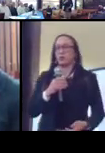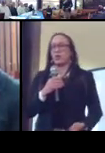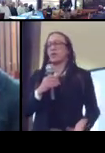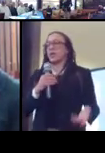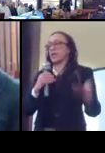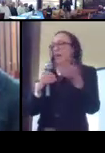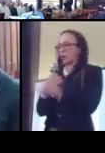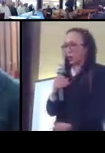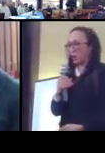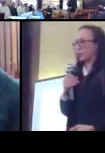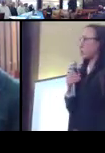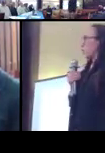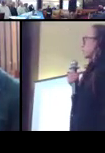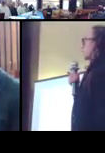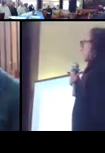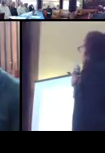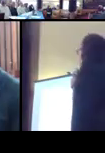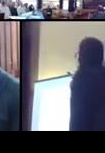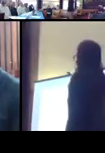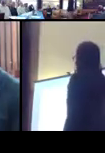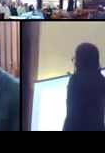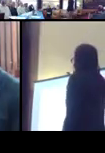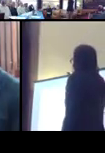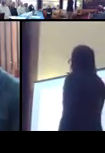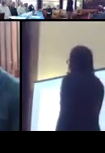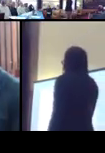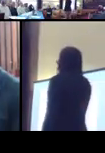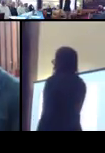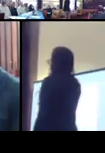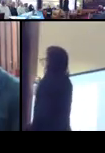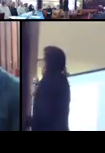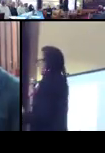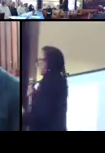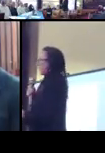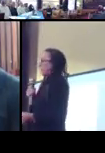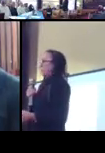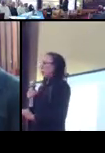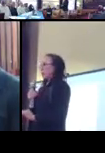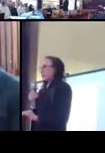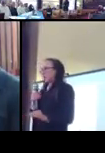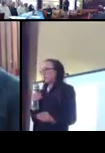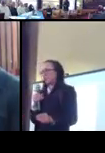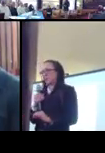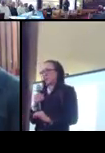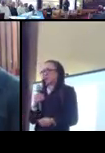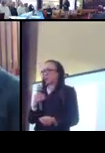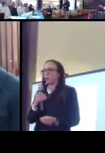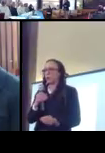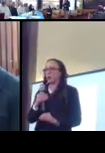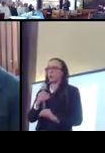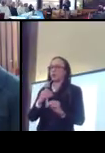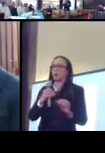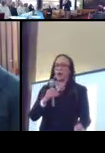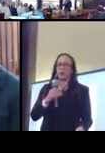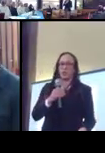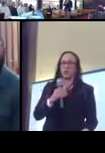how to use it, and how to accomplish the goals that are in the plan. We did highlight the existing conditions